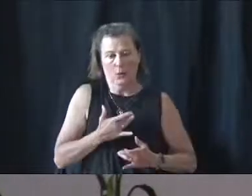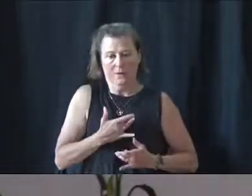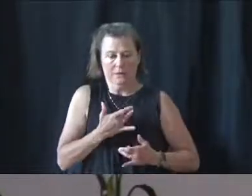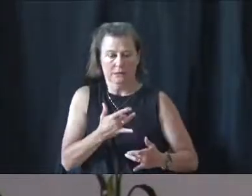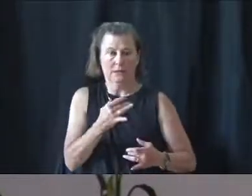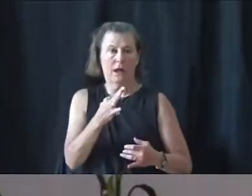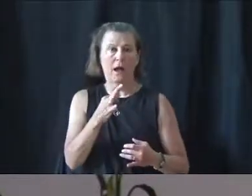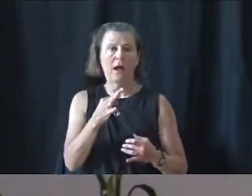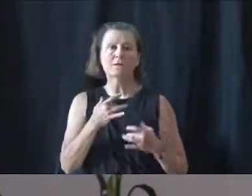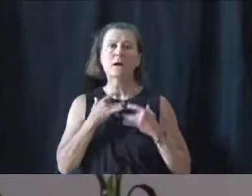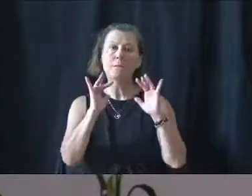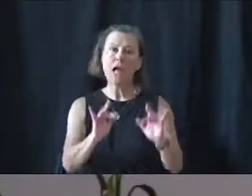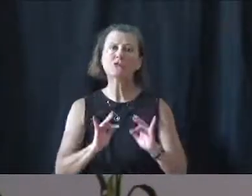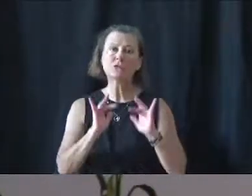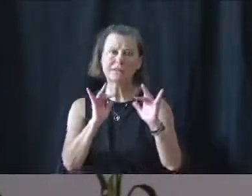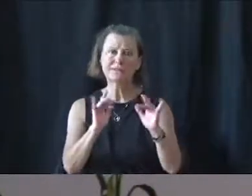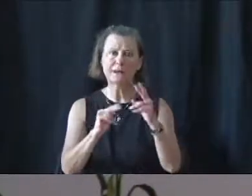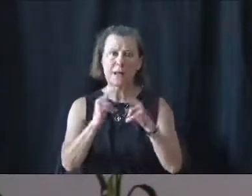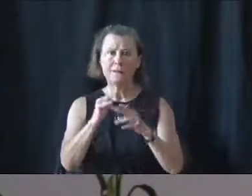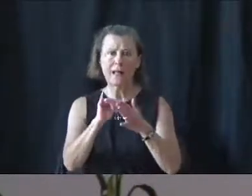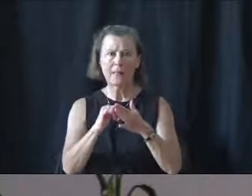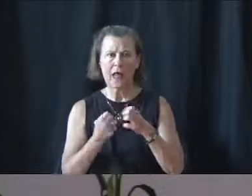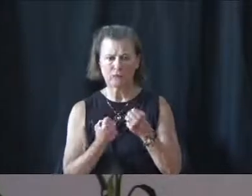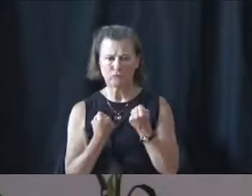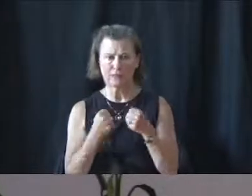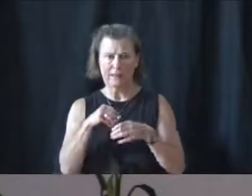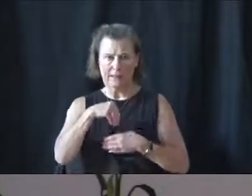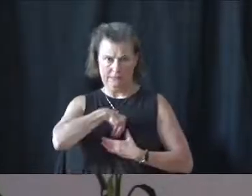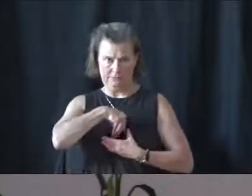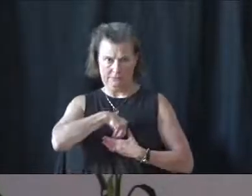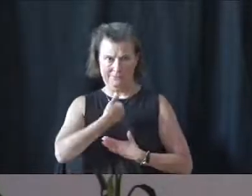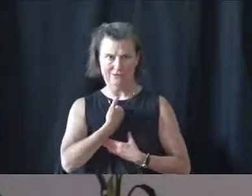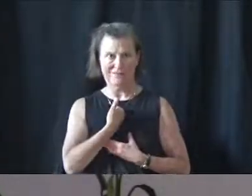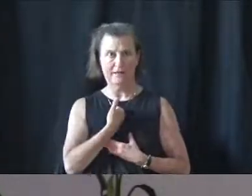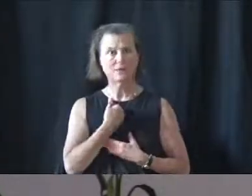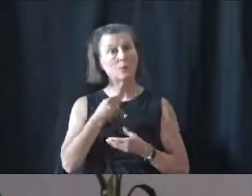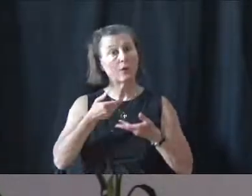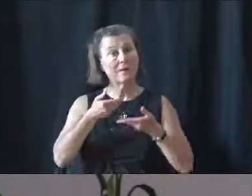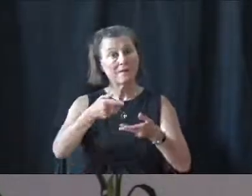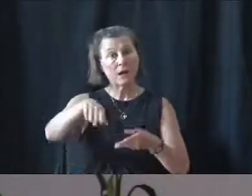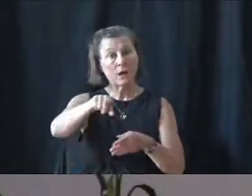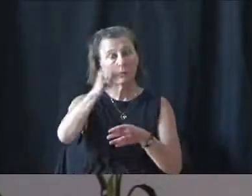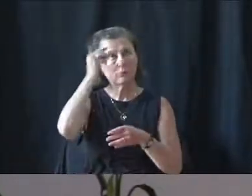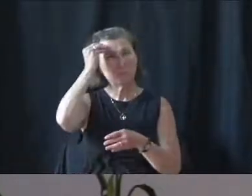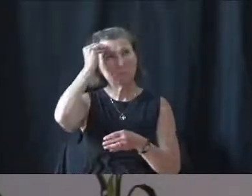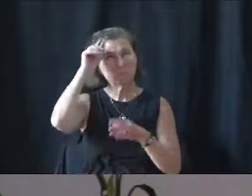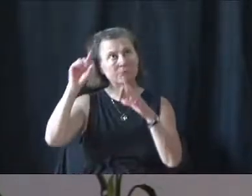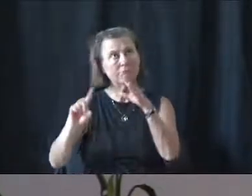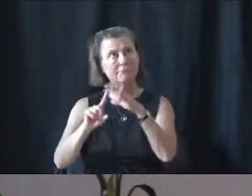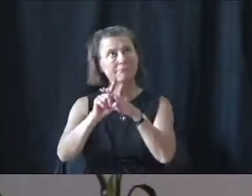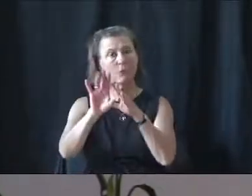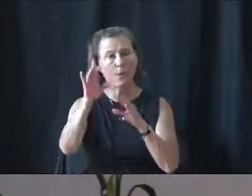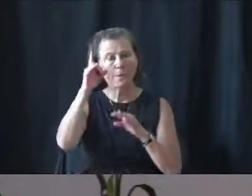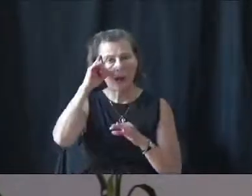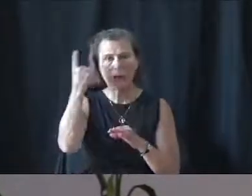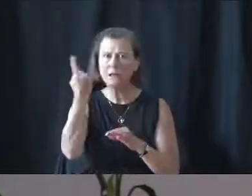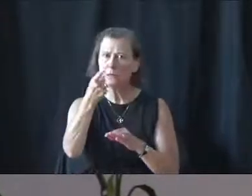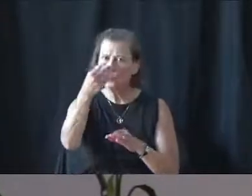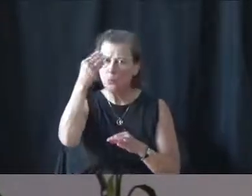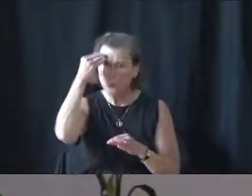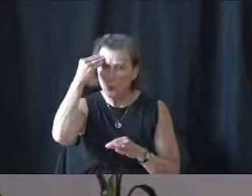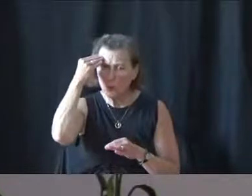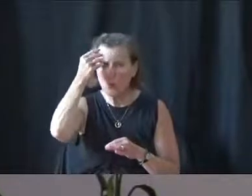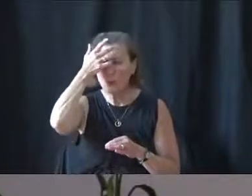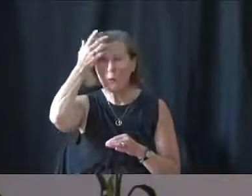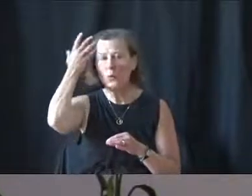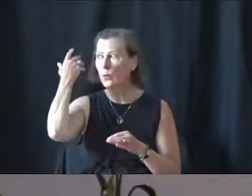of ourselves. And so I invite you now to bring into your mind someone whom you know who